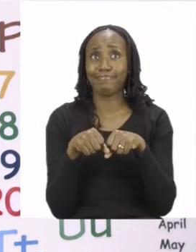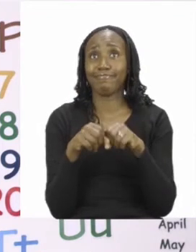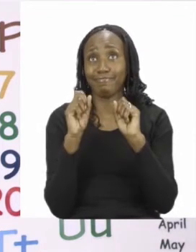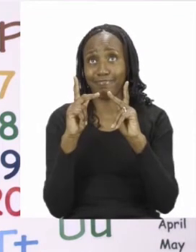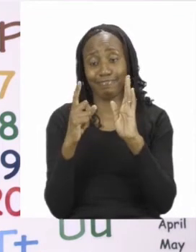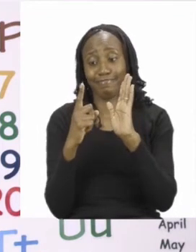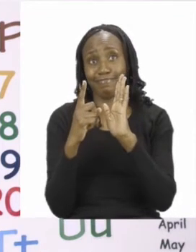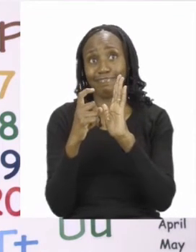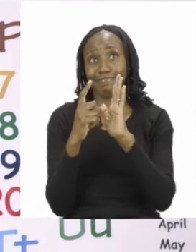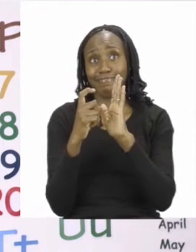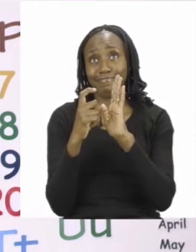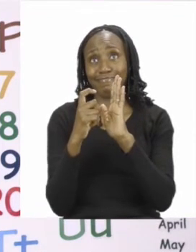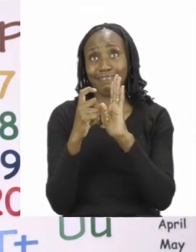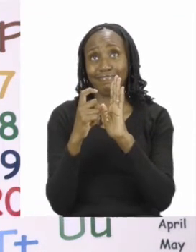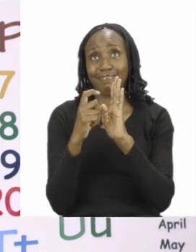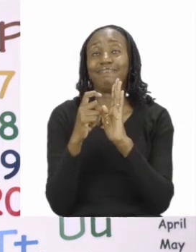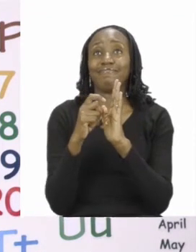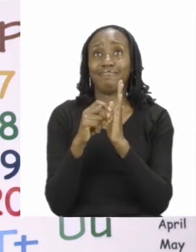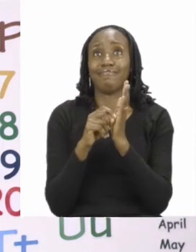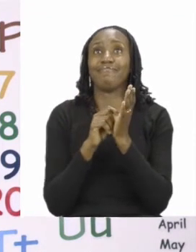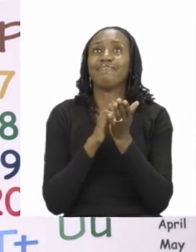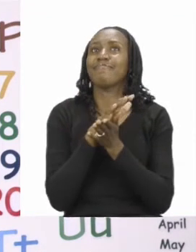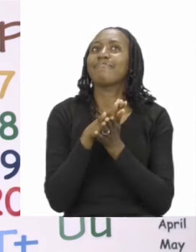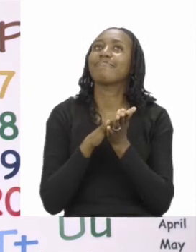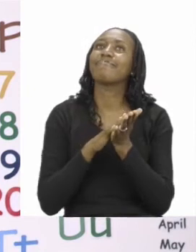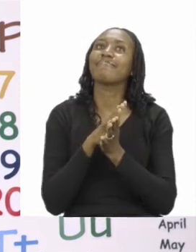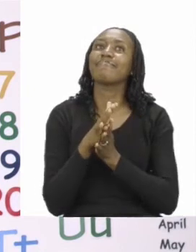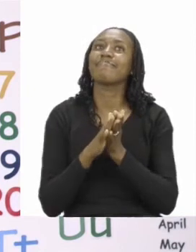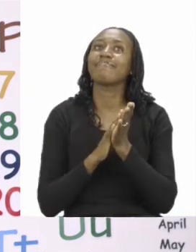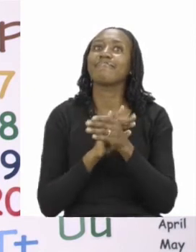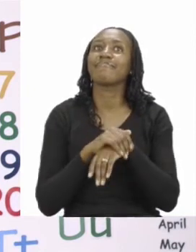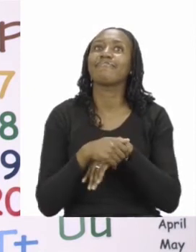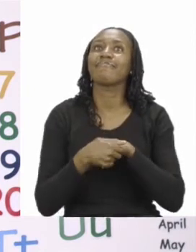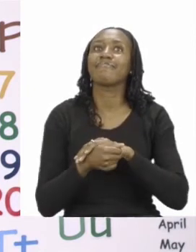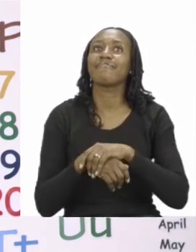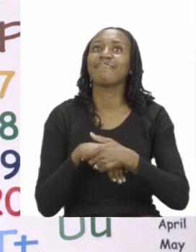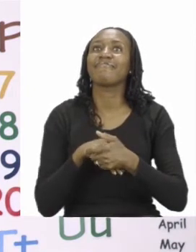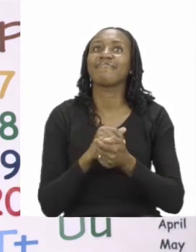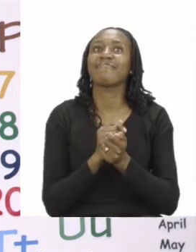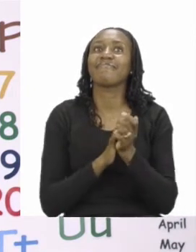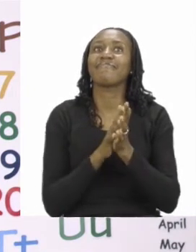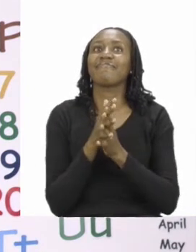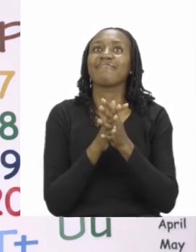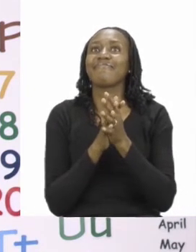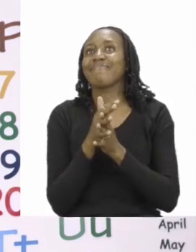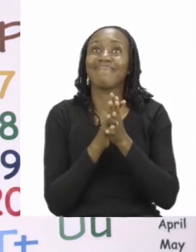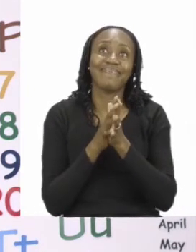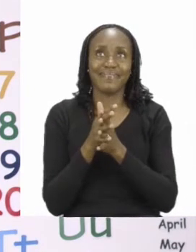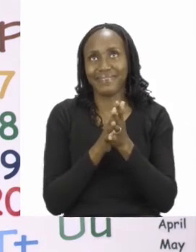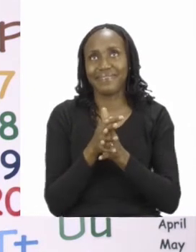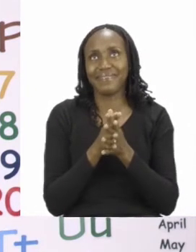our sanitizer and we rub inside our hands, around our hands, in between